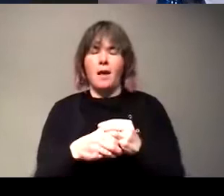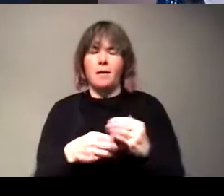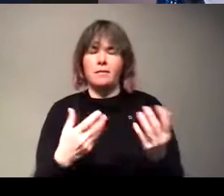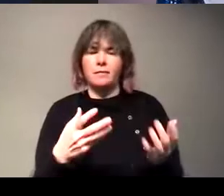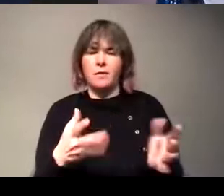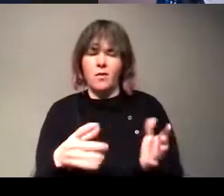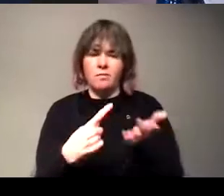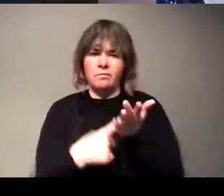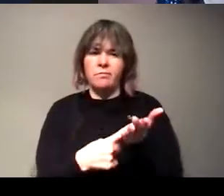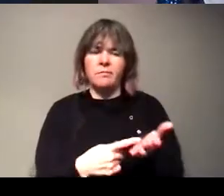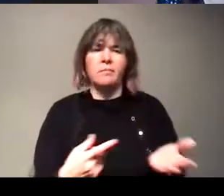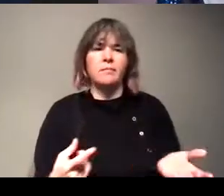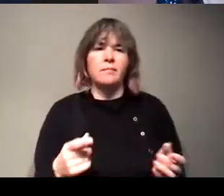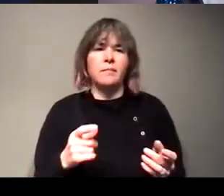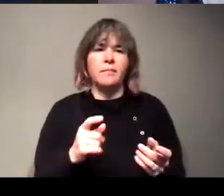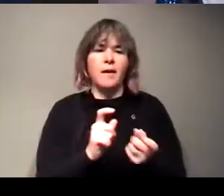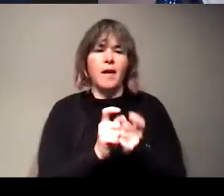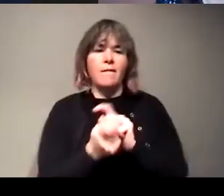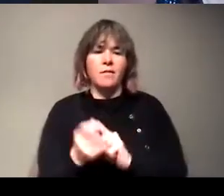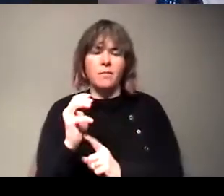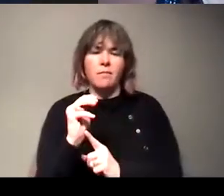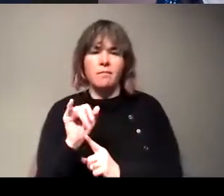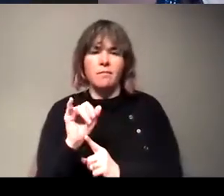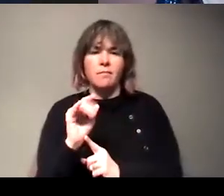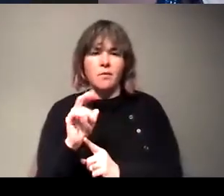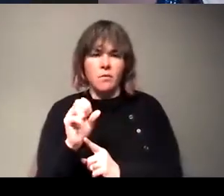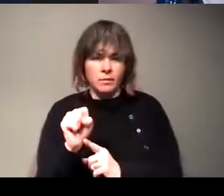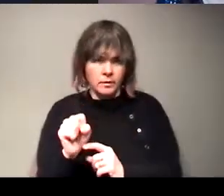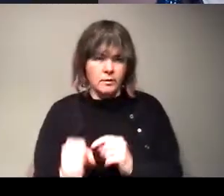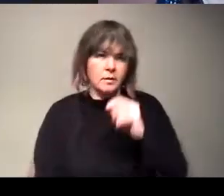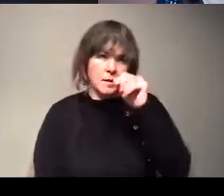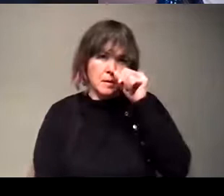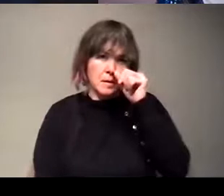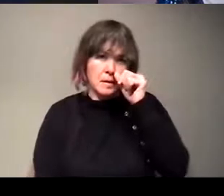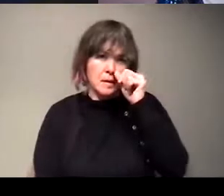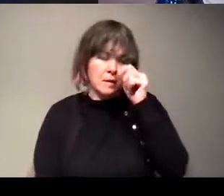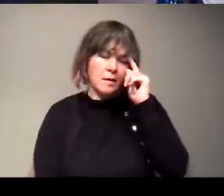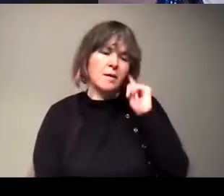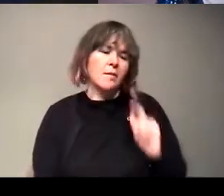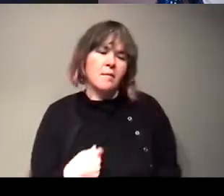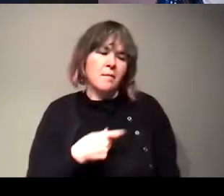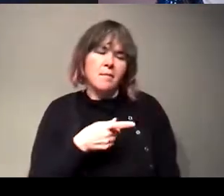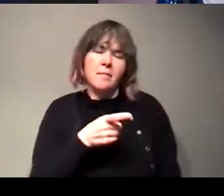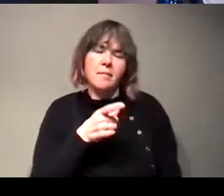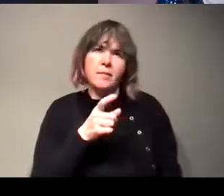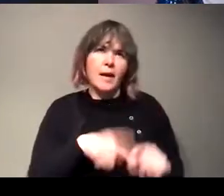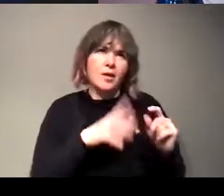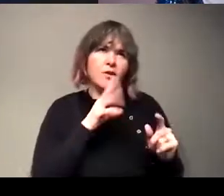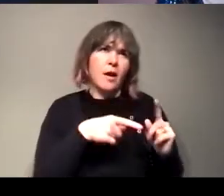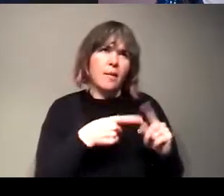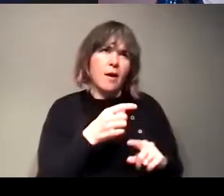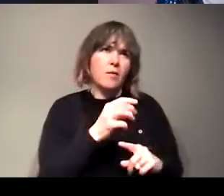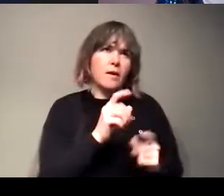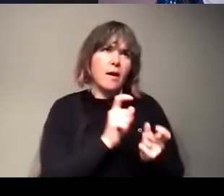having right now about the evolution of microbes. I don't think we can talk about the evolution of microbes and intelligent life